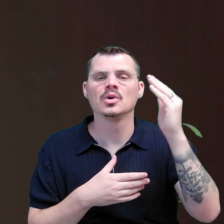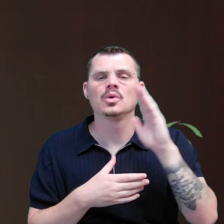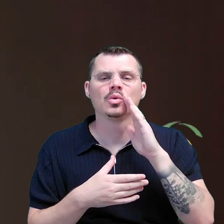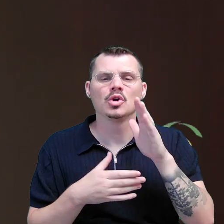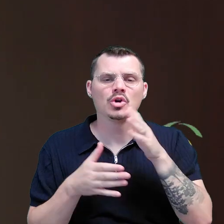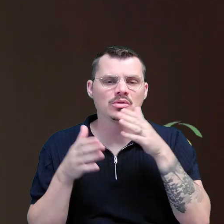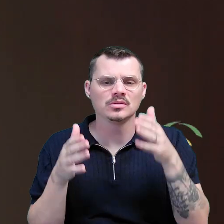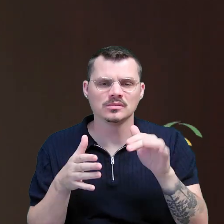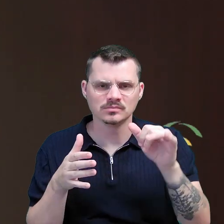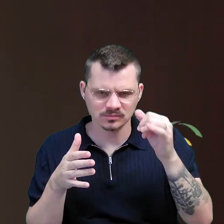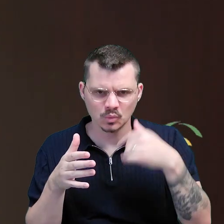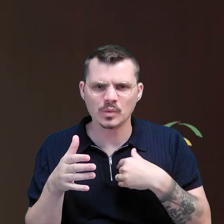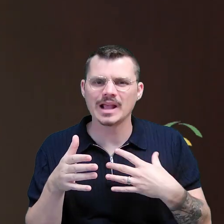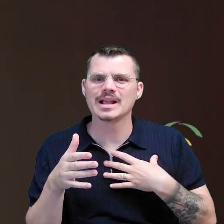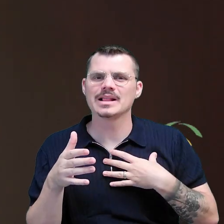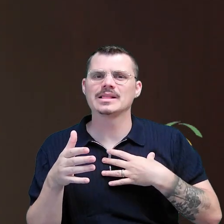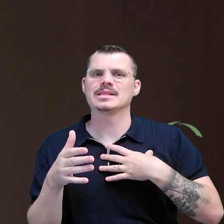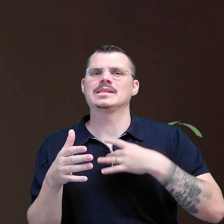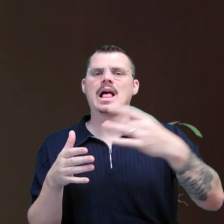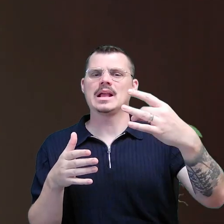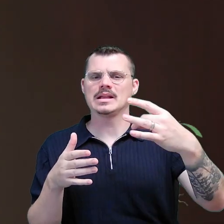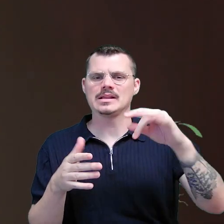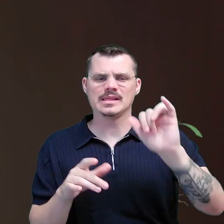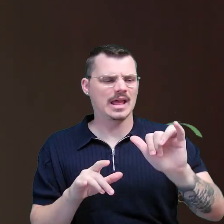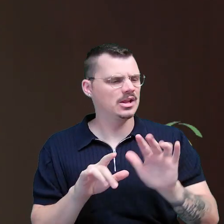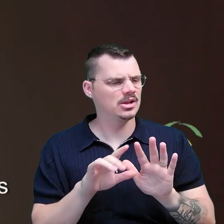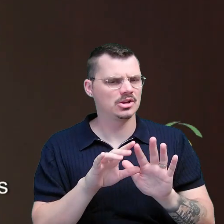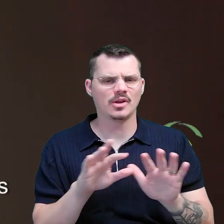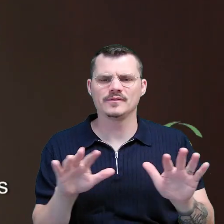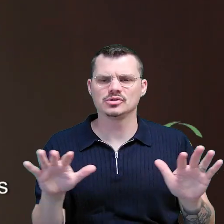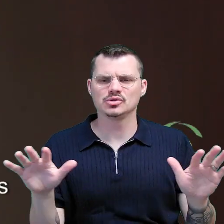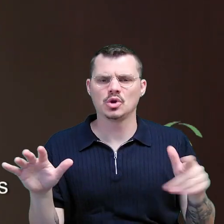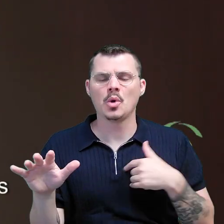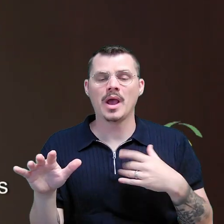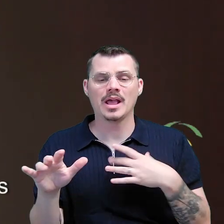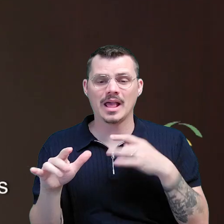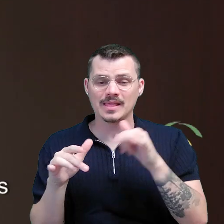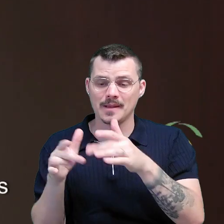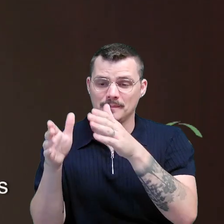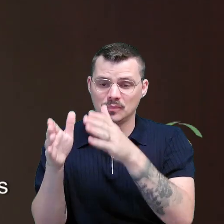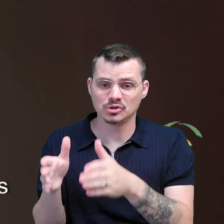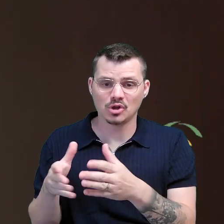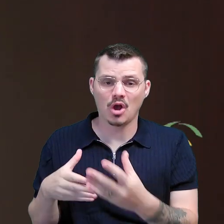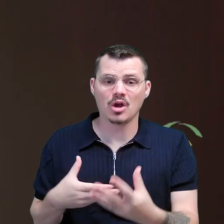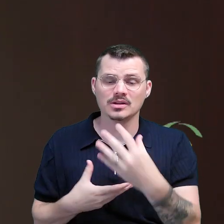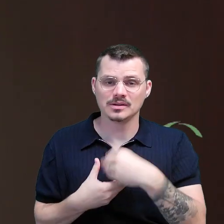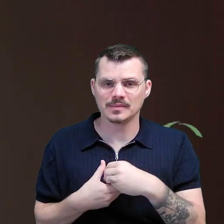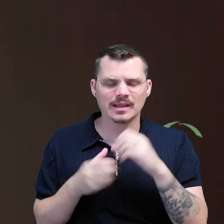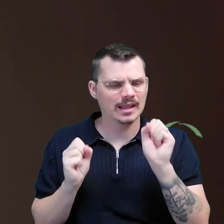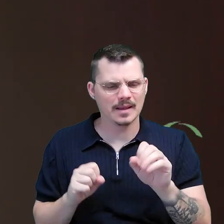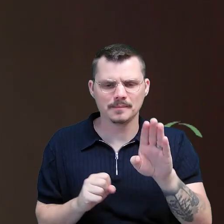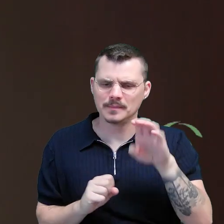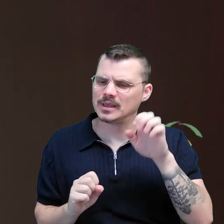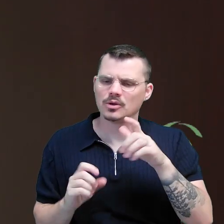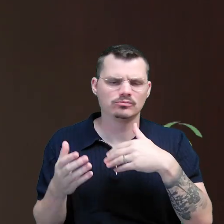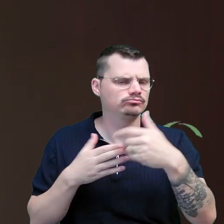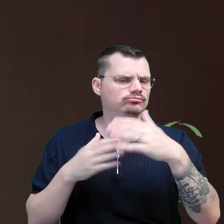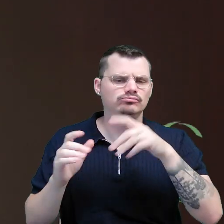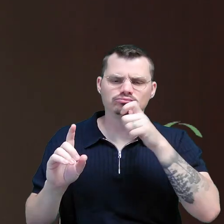of, oh, we like this diversity. We like that this person with autism gets to be however they